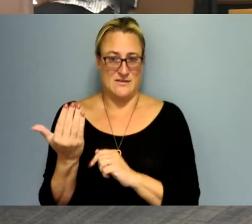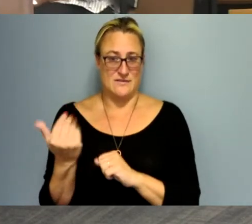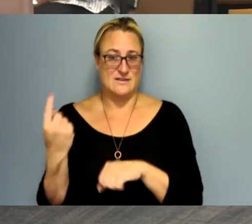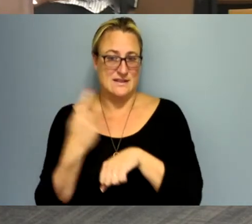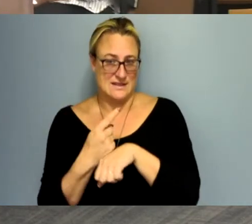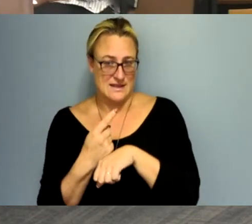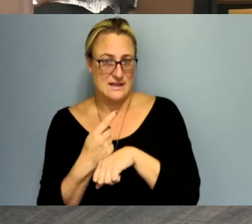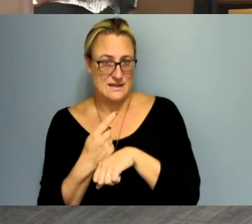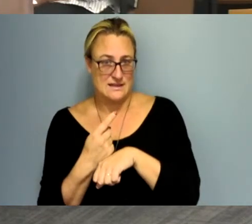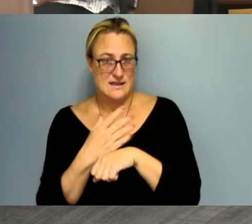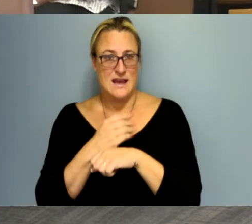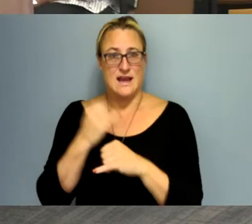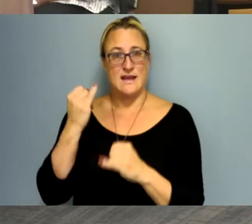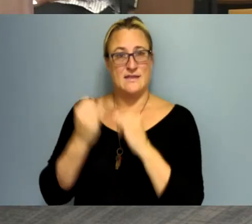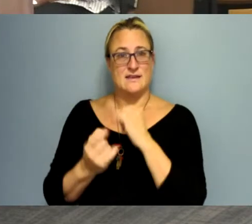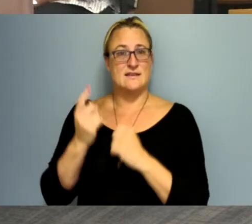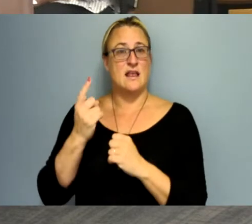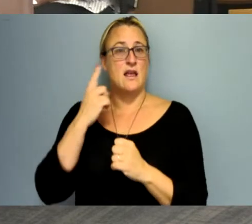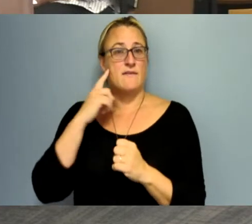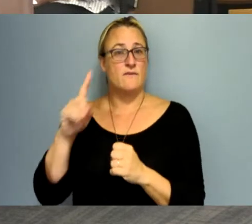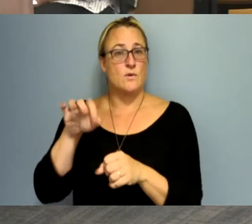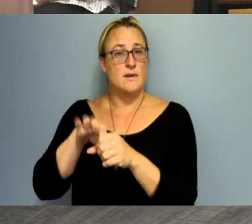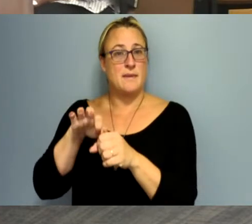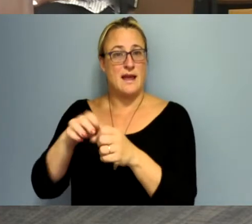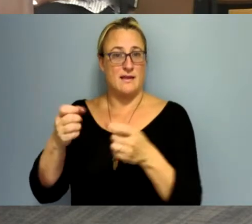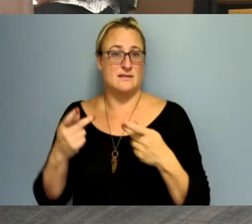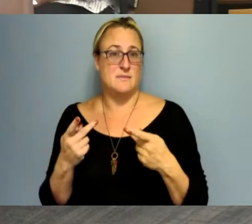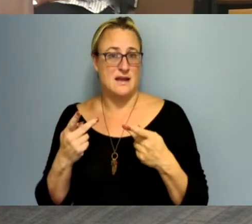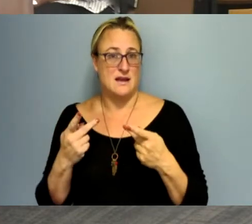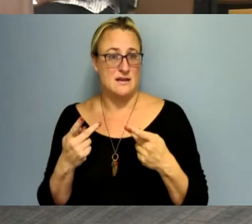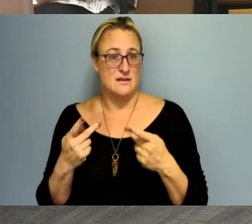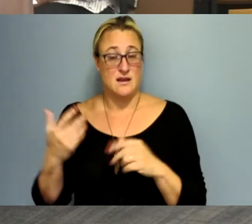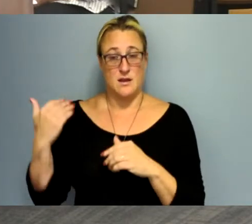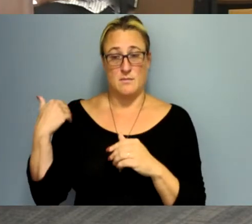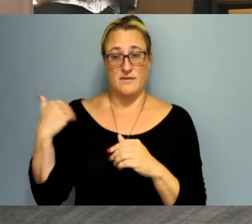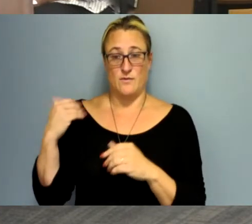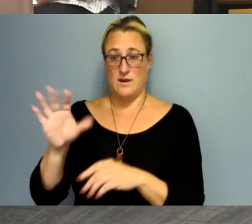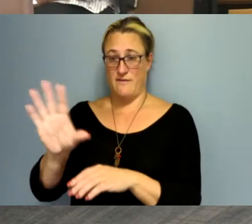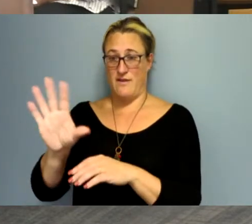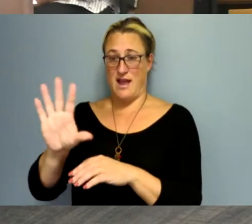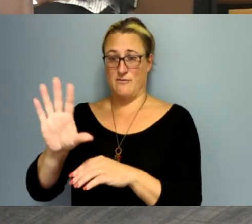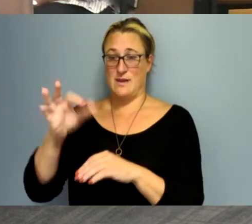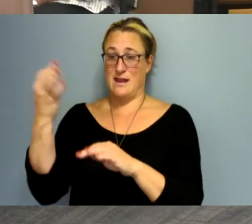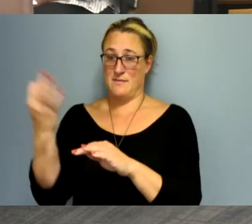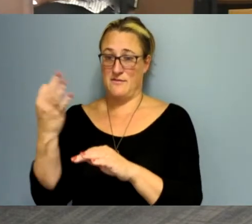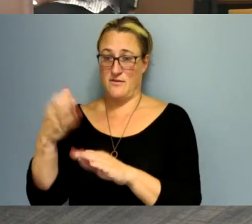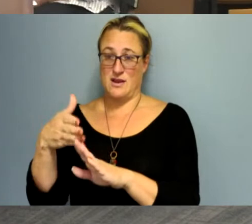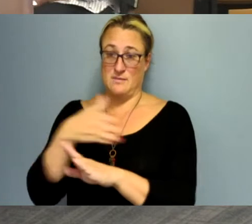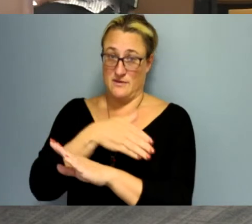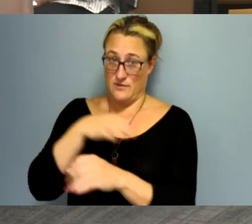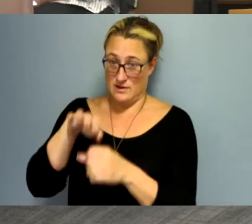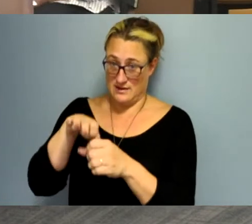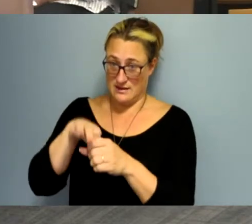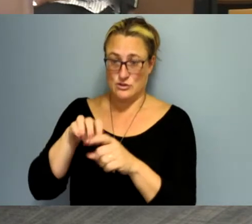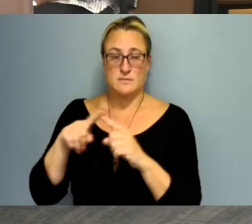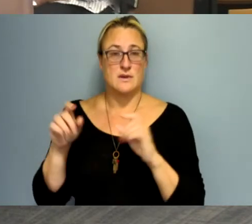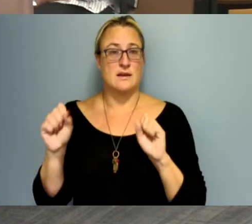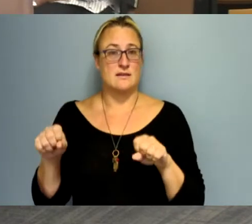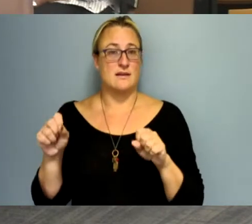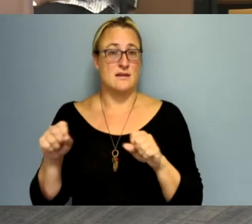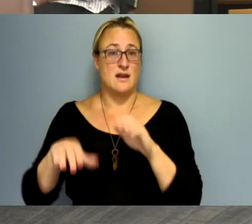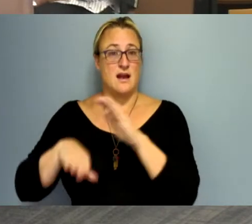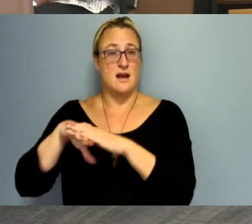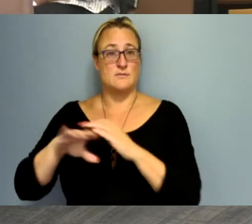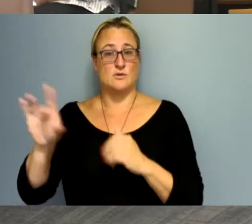It also changed the deadline for ballots to be returned. Ballots used to have to be returned by 5 p.m. the Friday before an election. Now ballots can be returned up to